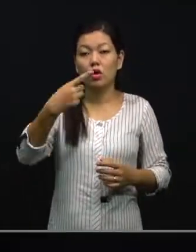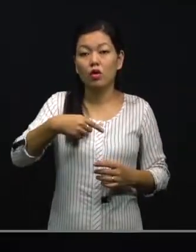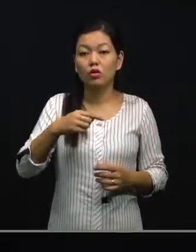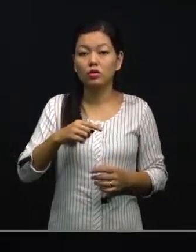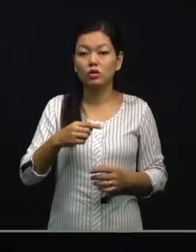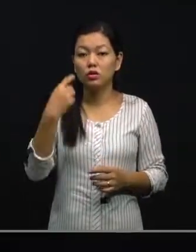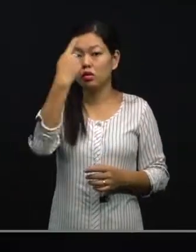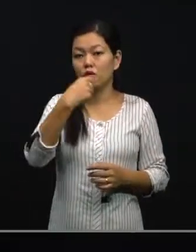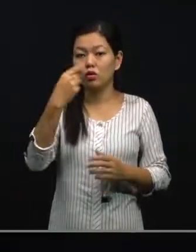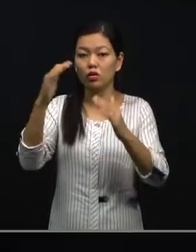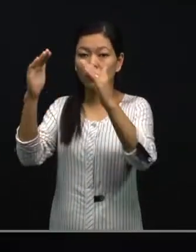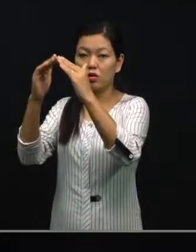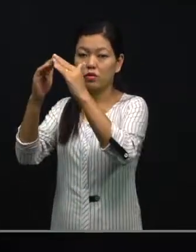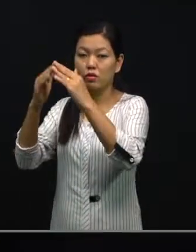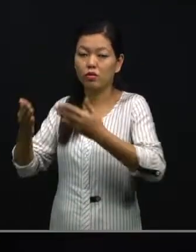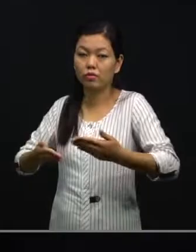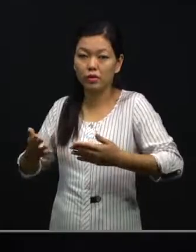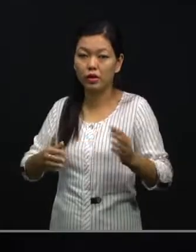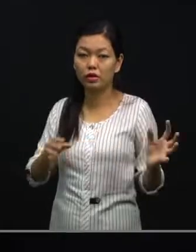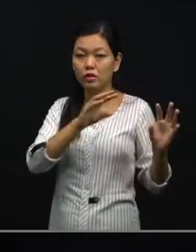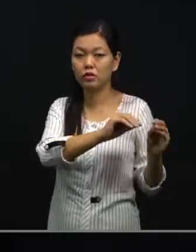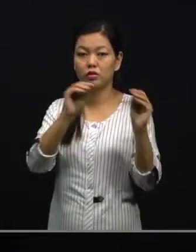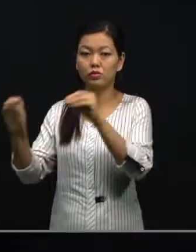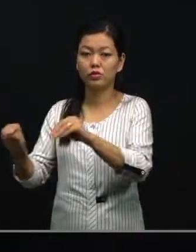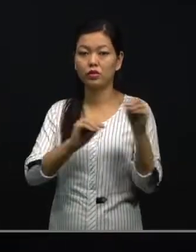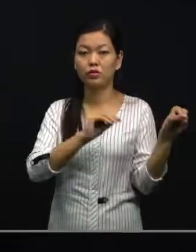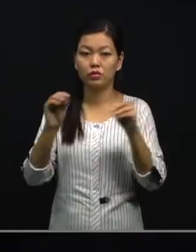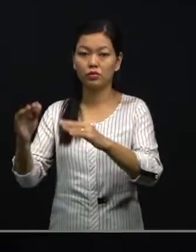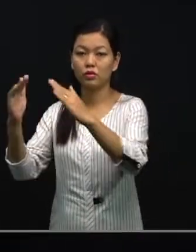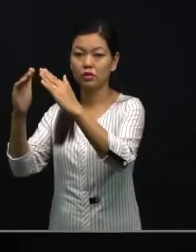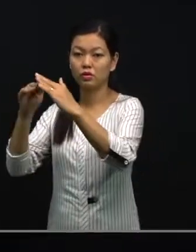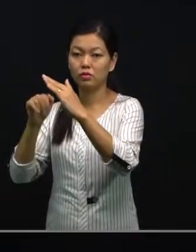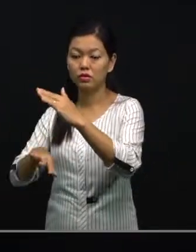they would also come to the right path. Remember,